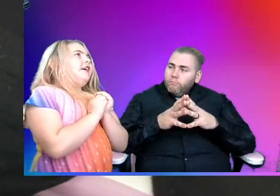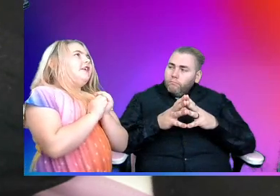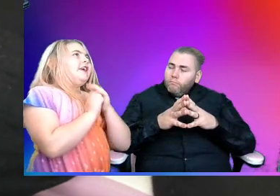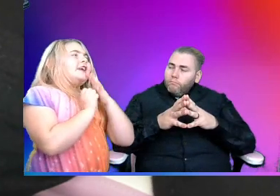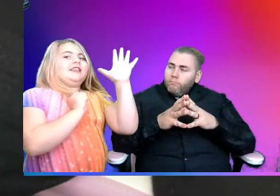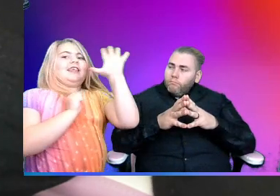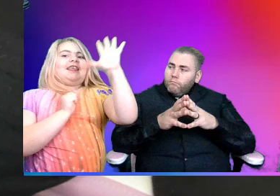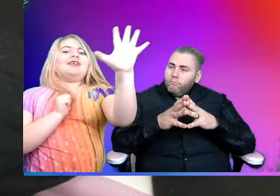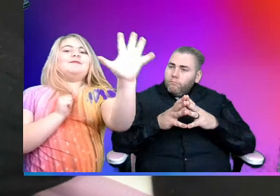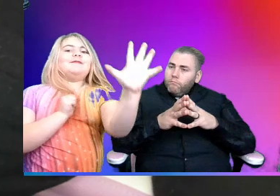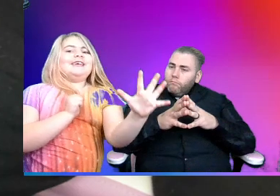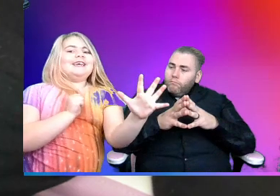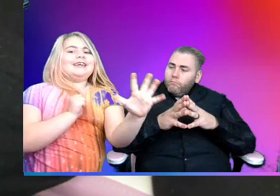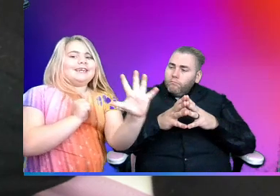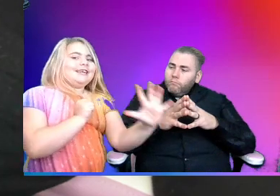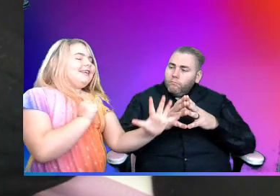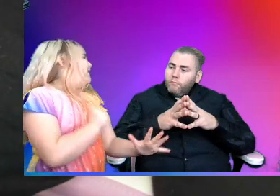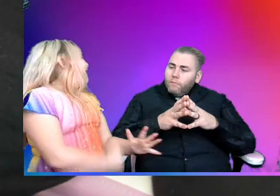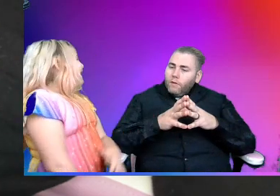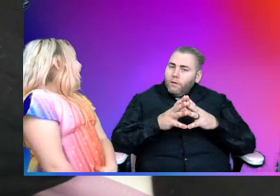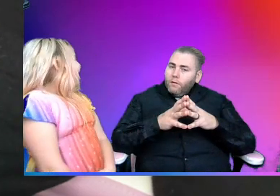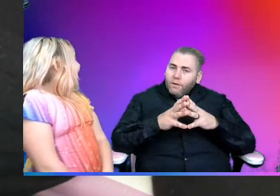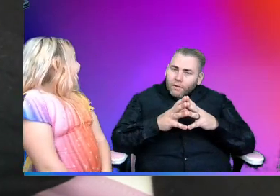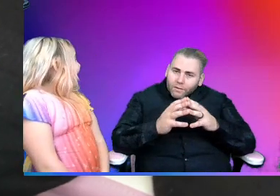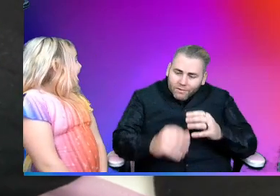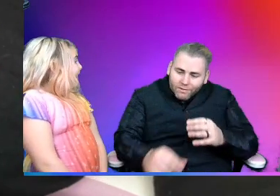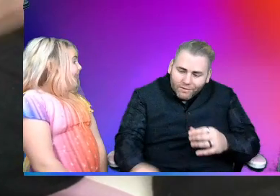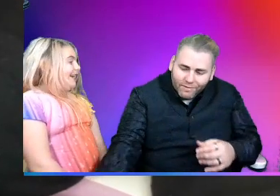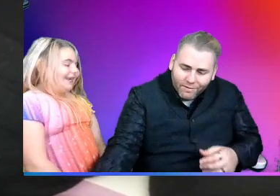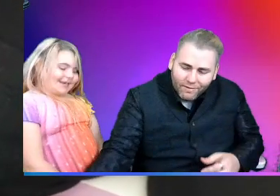and then it disappeared.